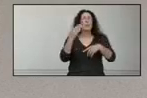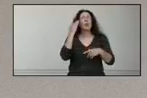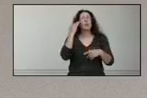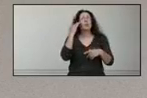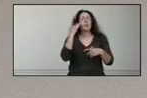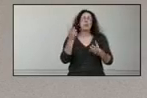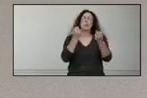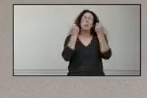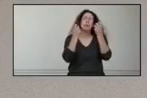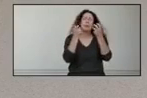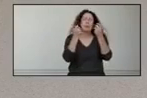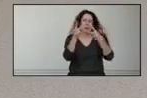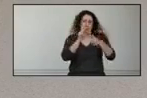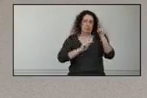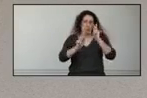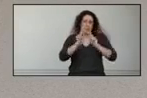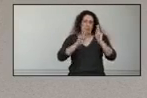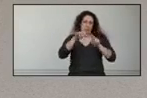people in there,